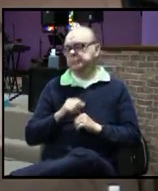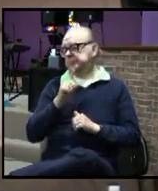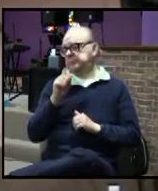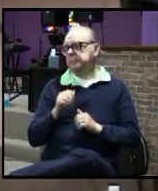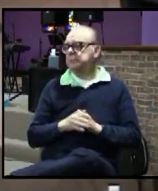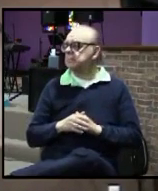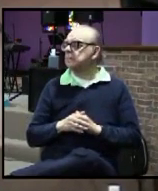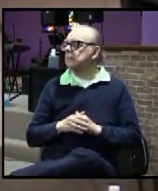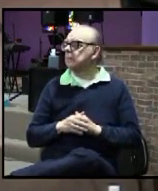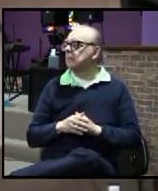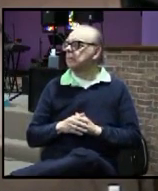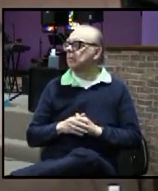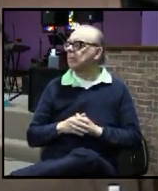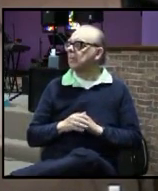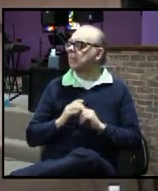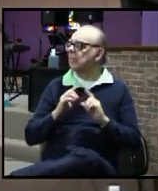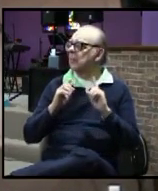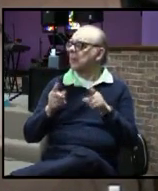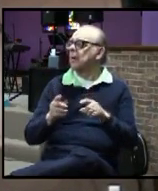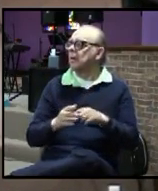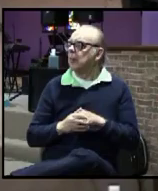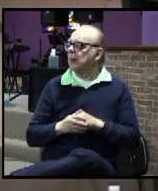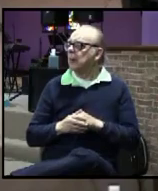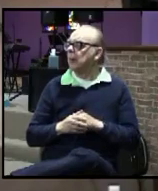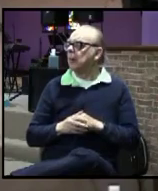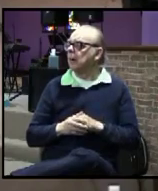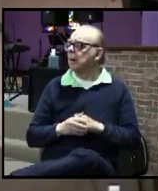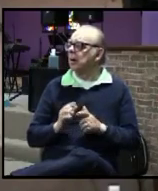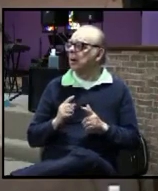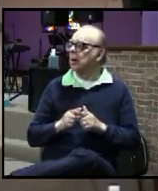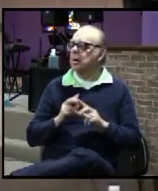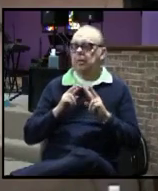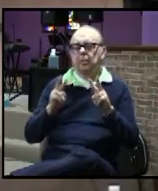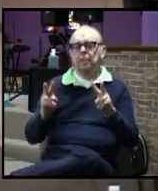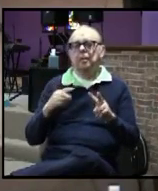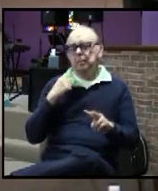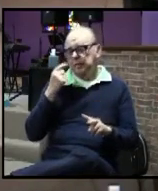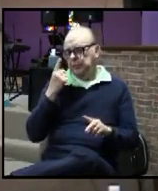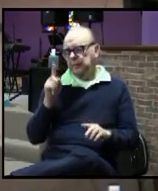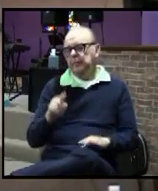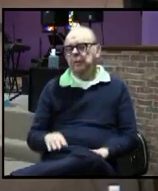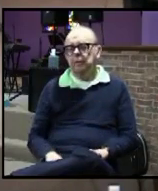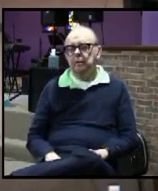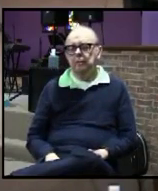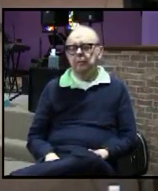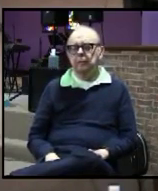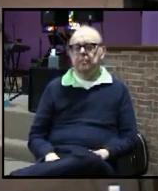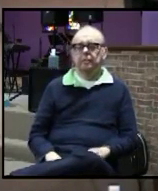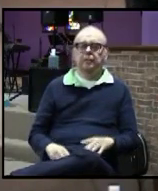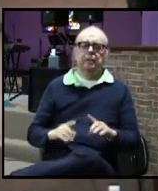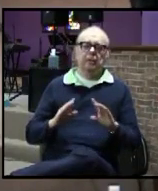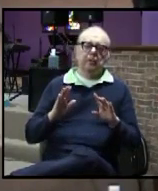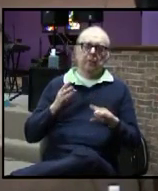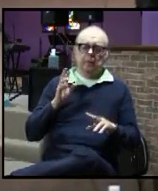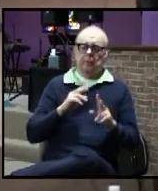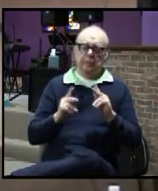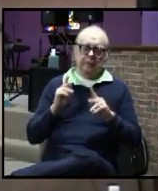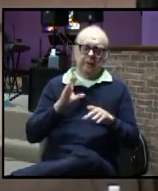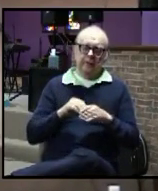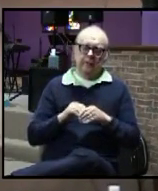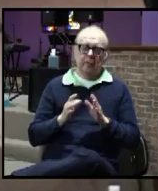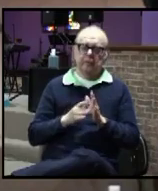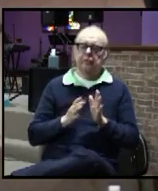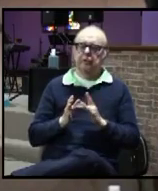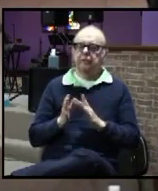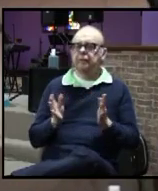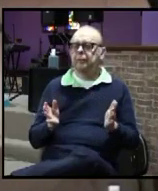day? Go all in. And that may look different for you. But for some of you, going all in for